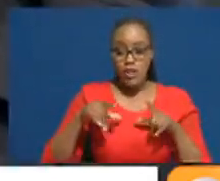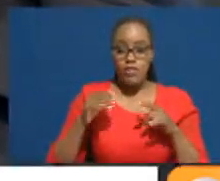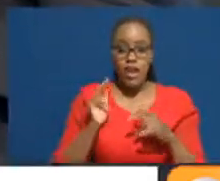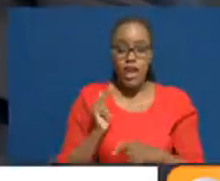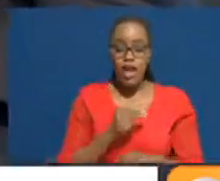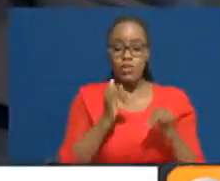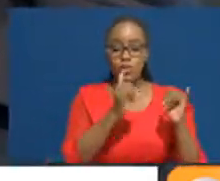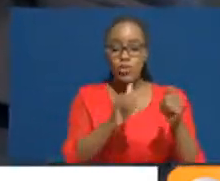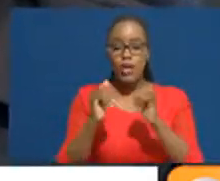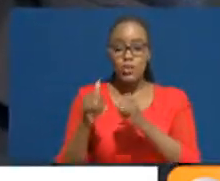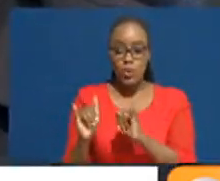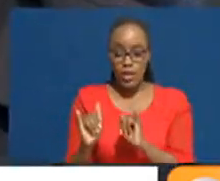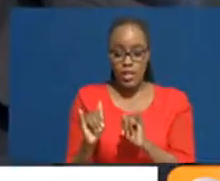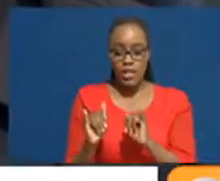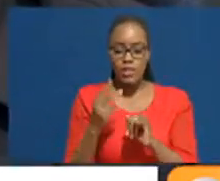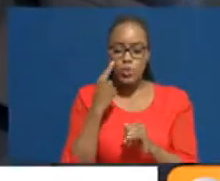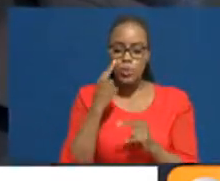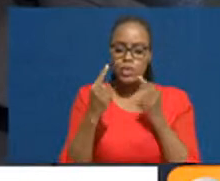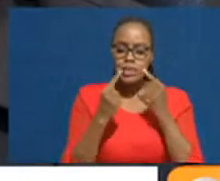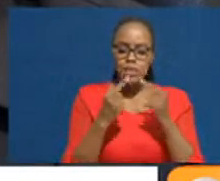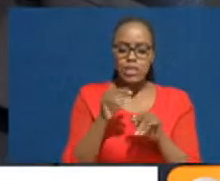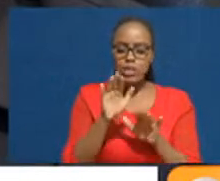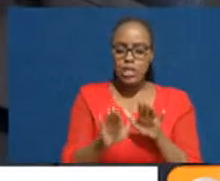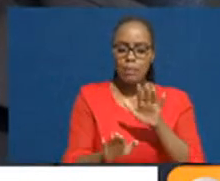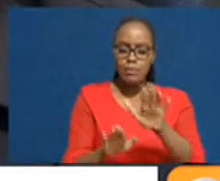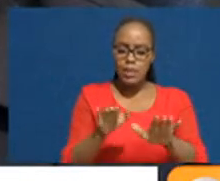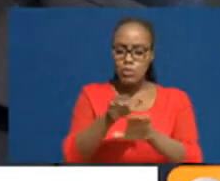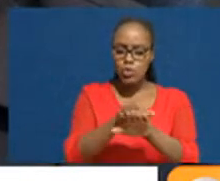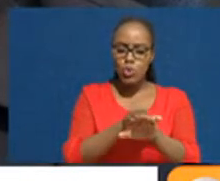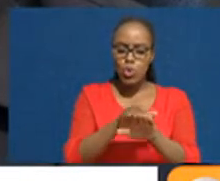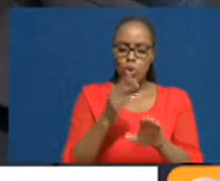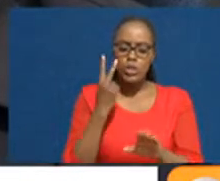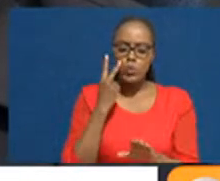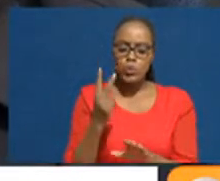Tunajaribu kuvutiani kuangalia kwenda pole pole tuone je